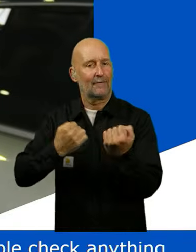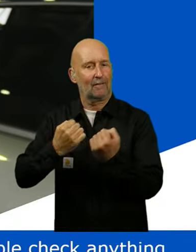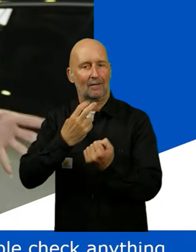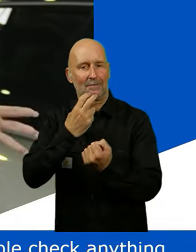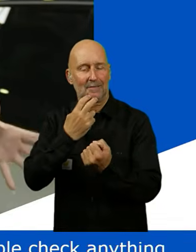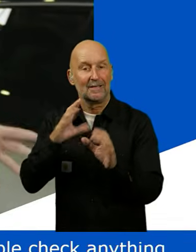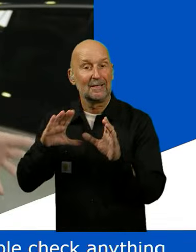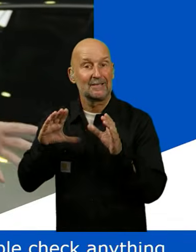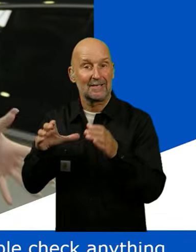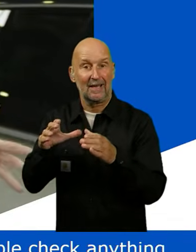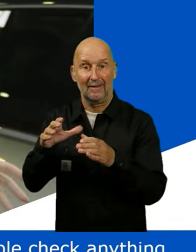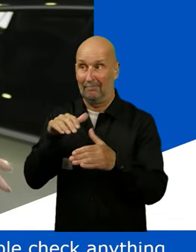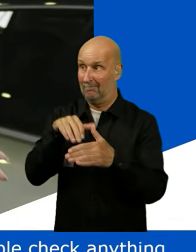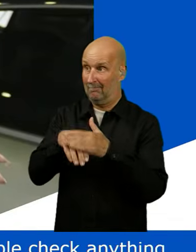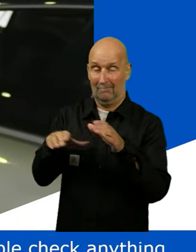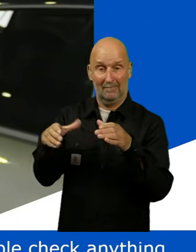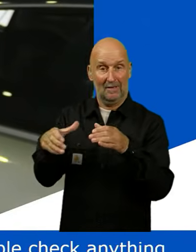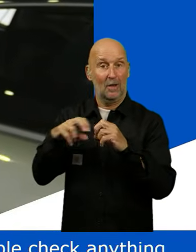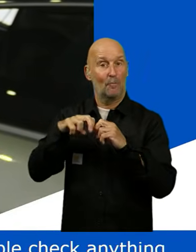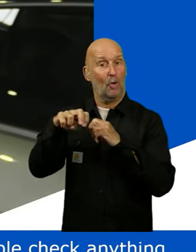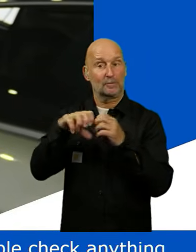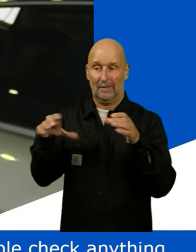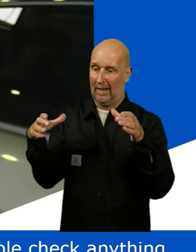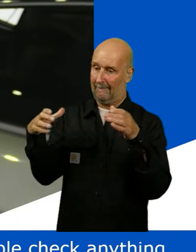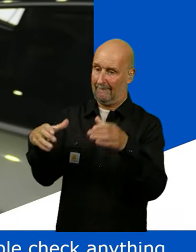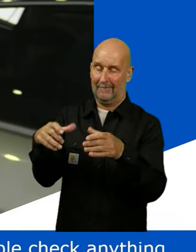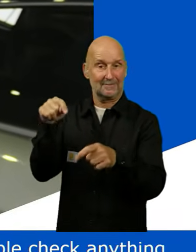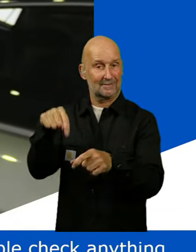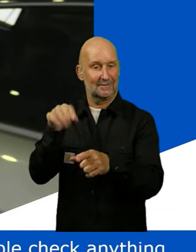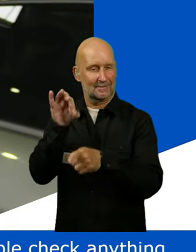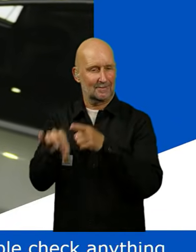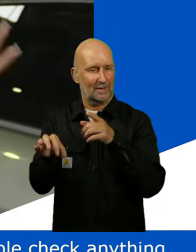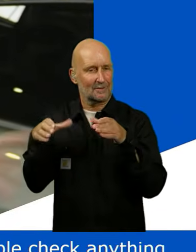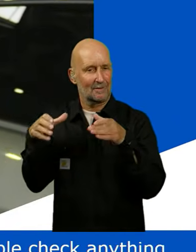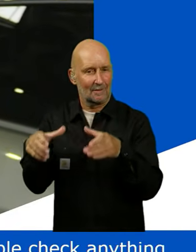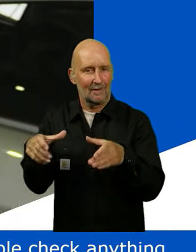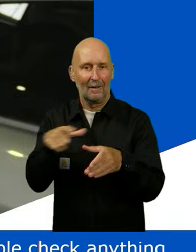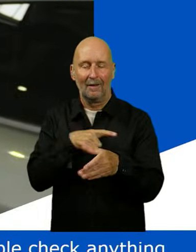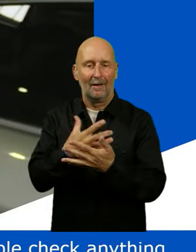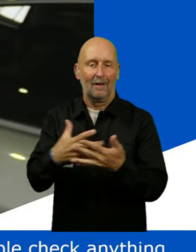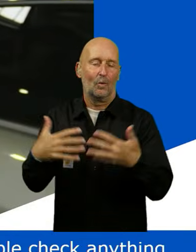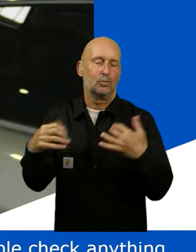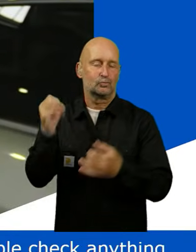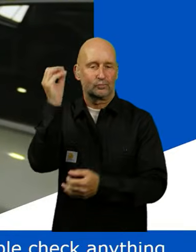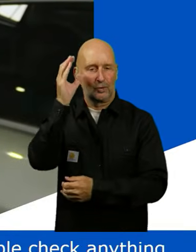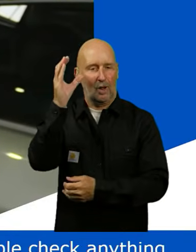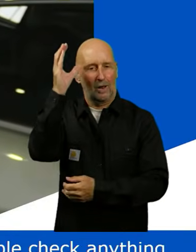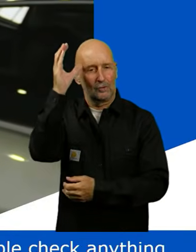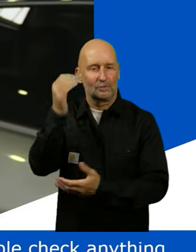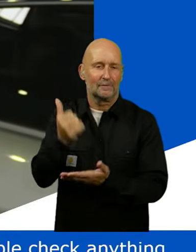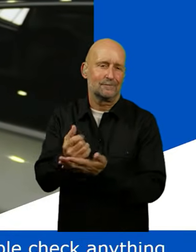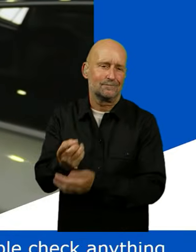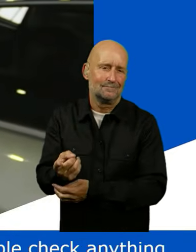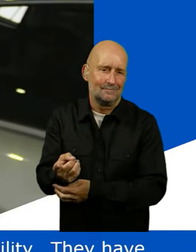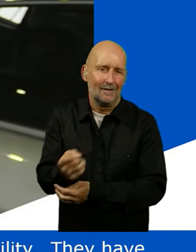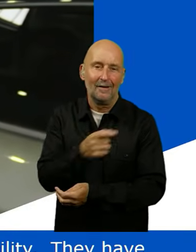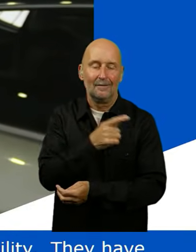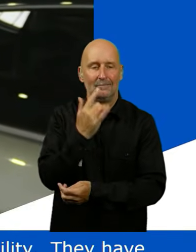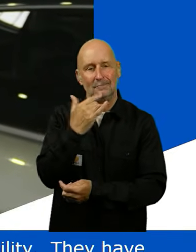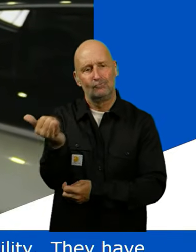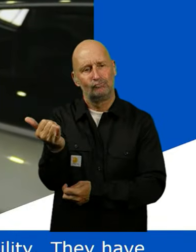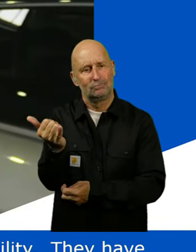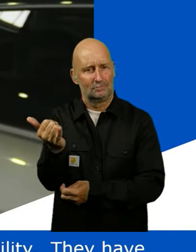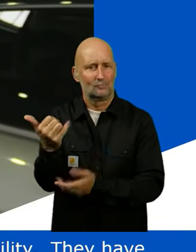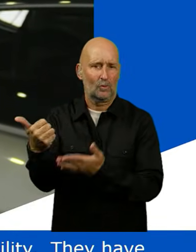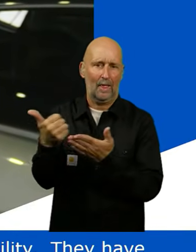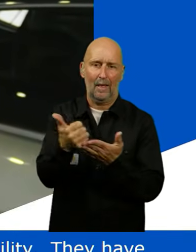of internal, so within Motability, they have amazing knowledge, they're a great team, and they're there to help you with